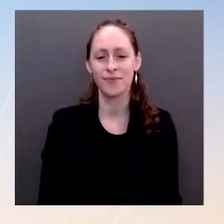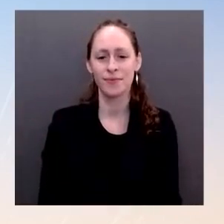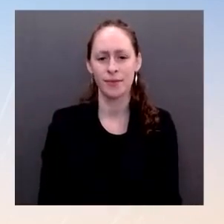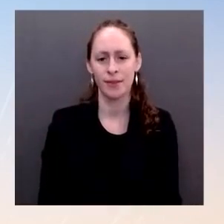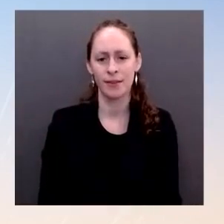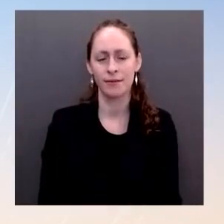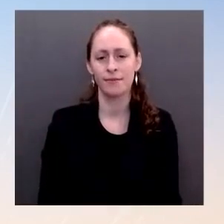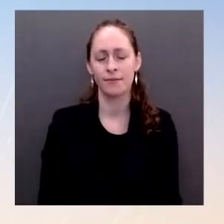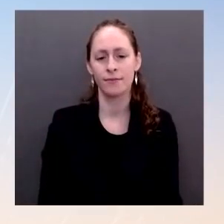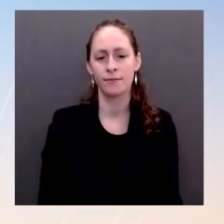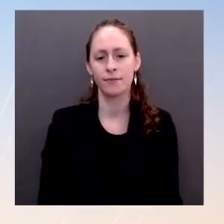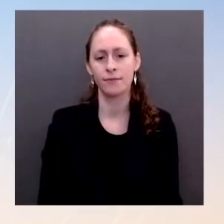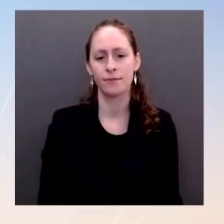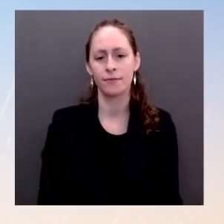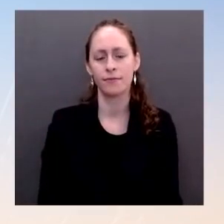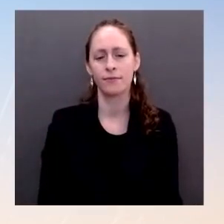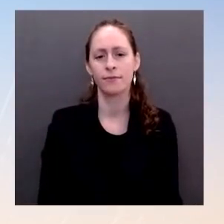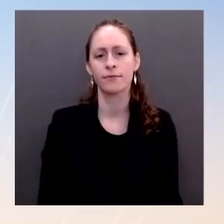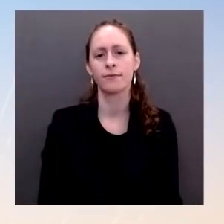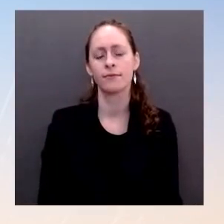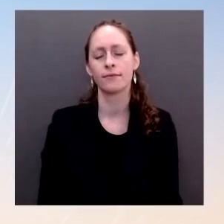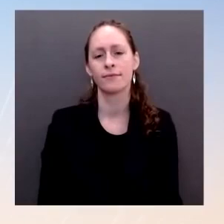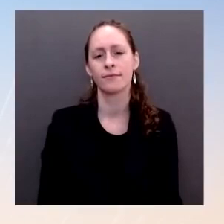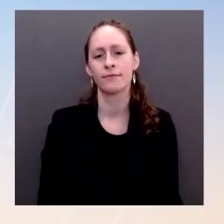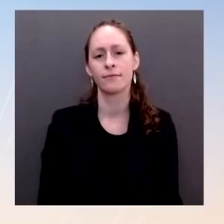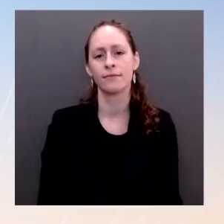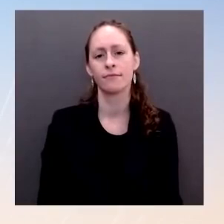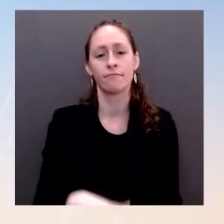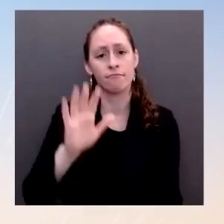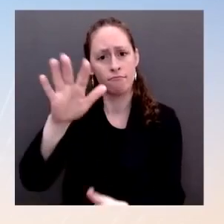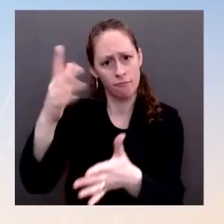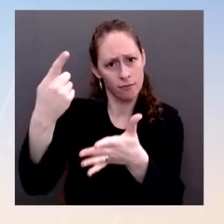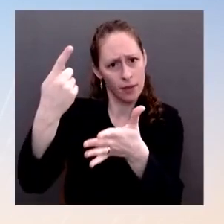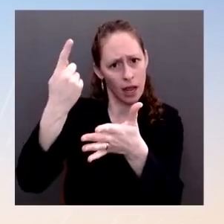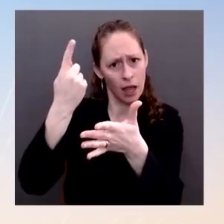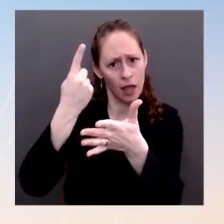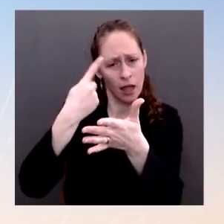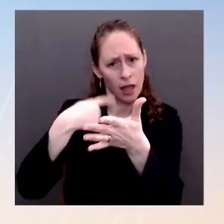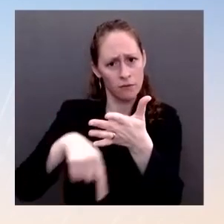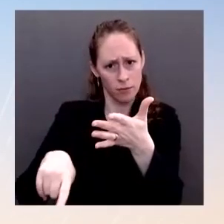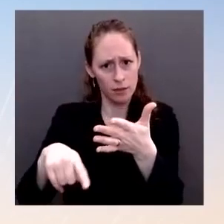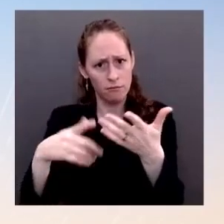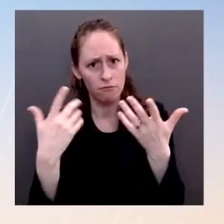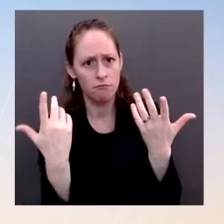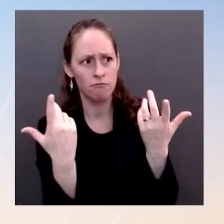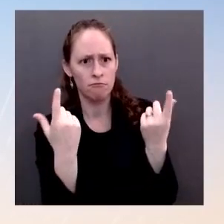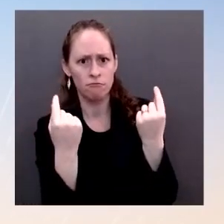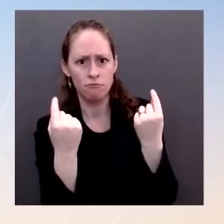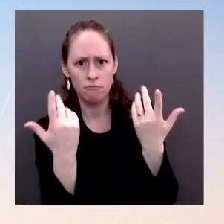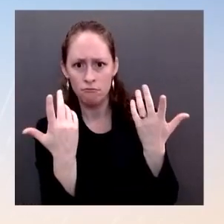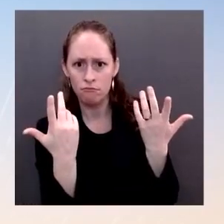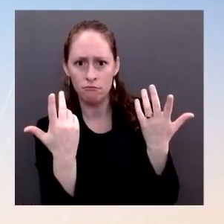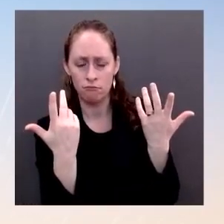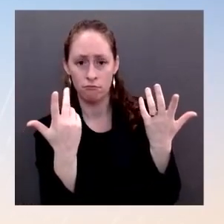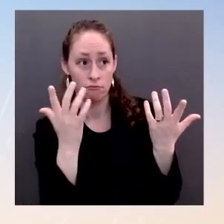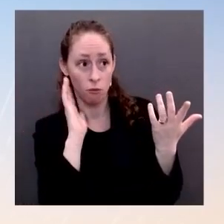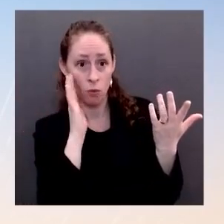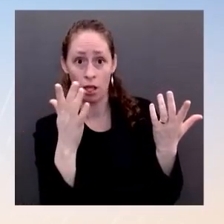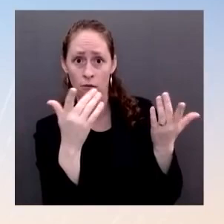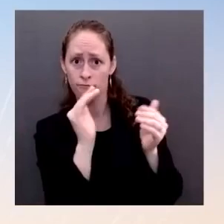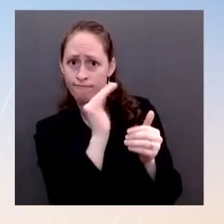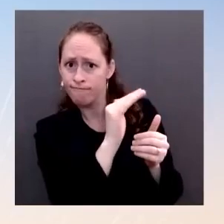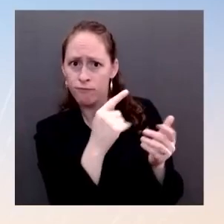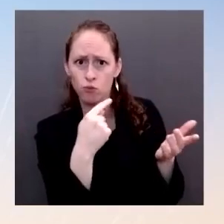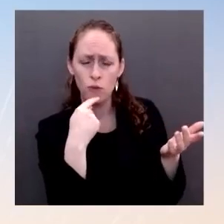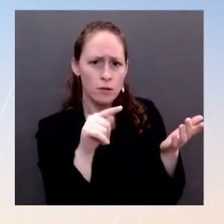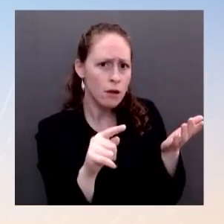Russia next week, is it willing to offer Russia something that goes beyond the repeatedly stated positions, particularly when it comes to Russia's